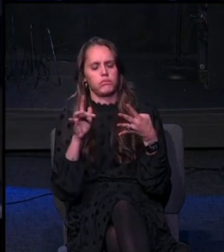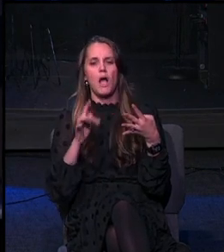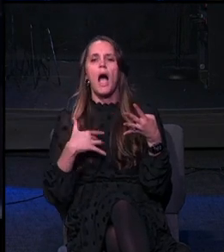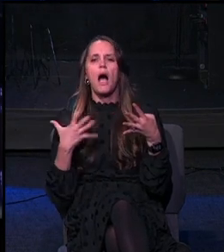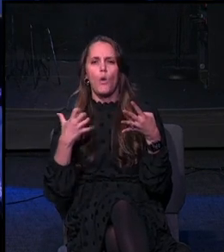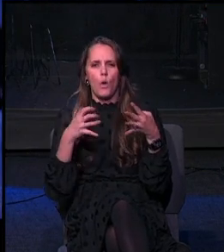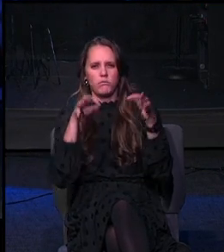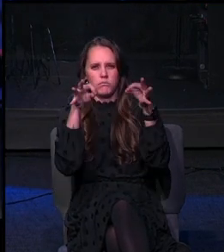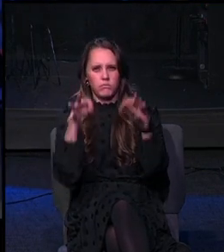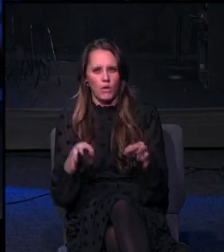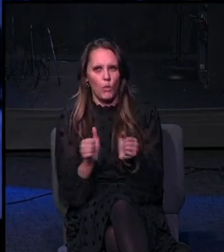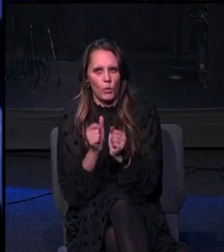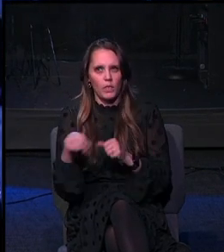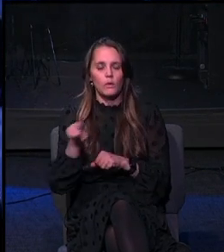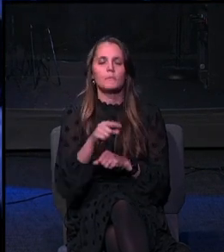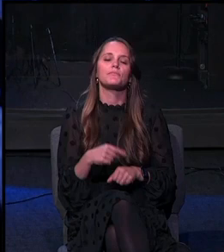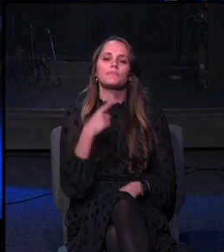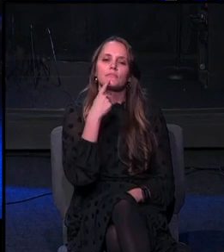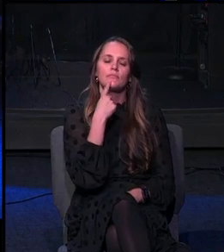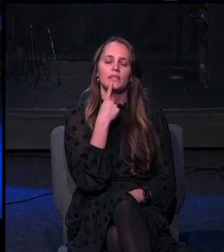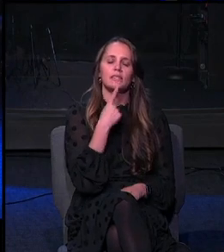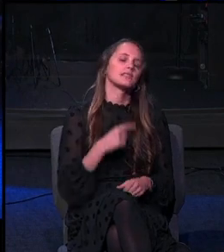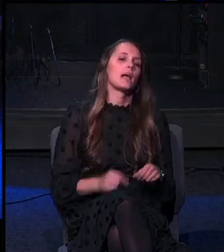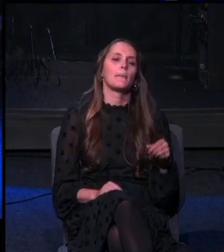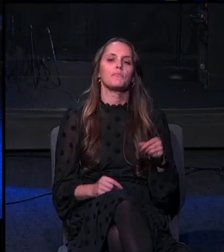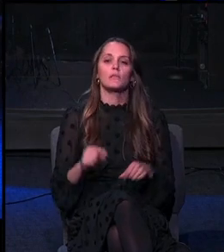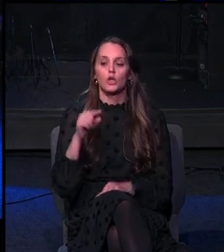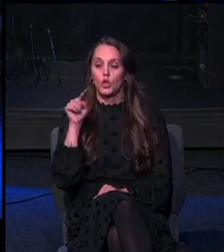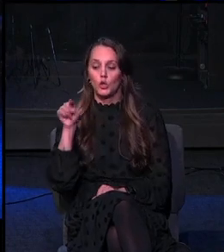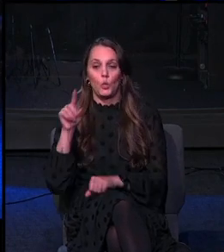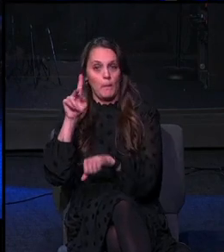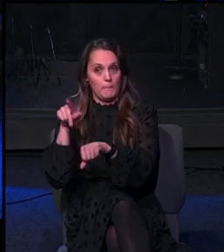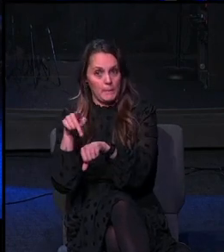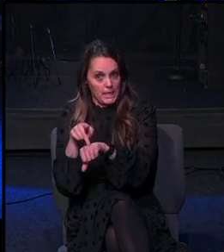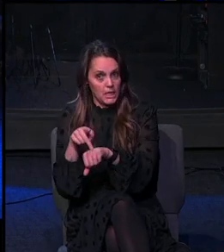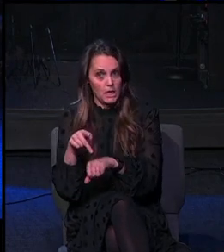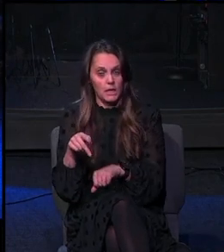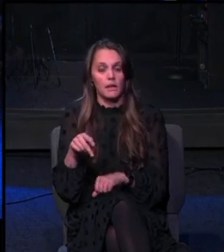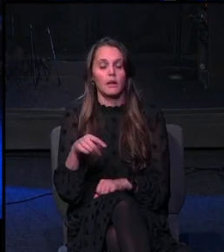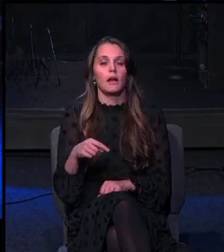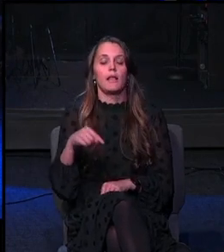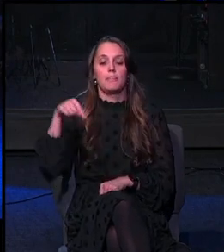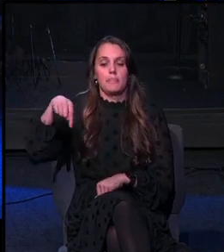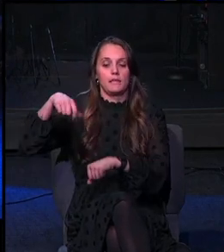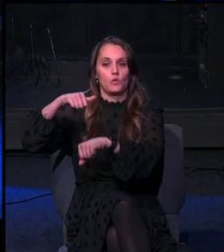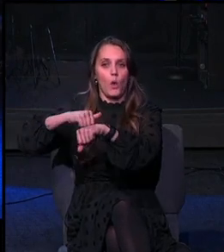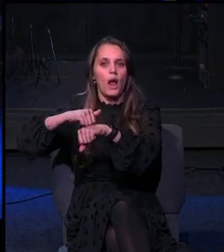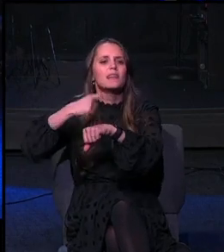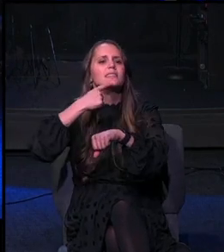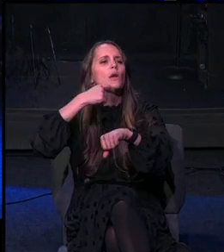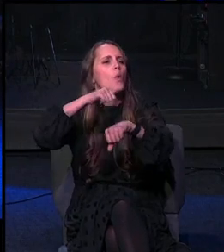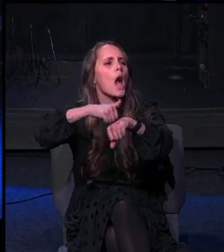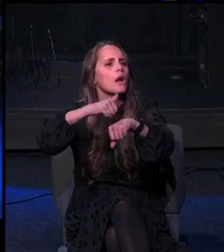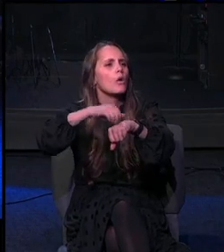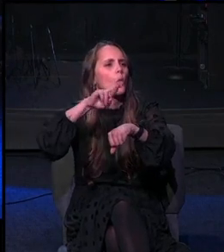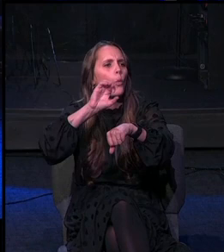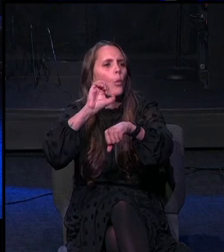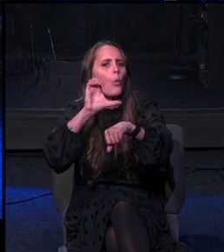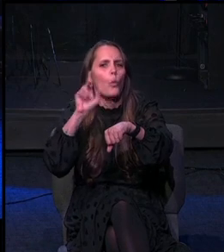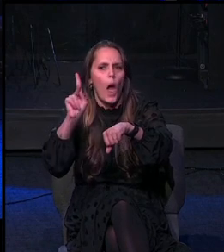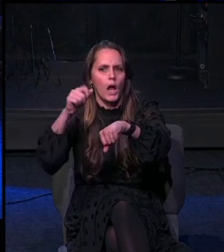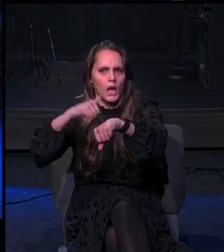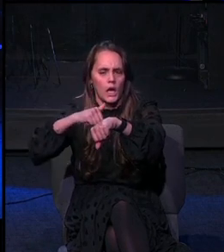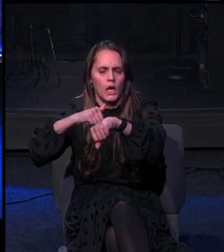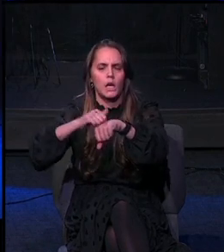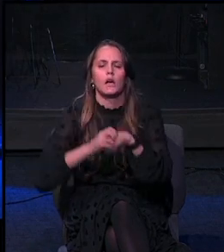through them real quick with you. So he says this, and that you are Peter. I tell you that you are Peter, and on this rock. Everybody say rock. Okay,